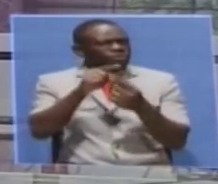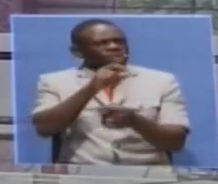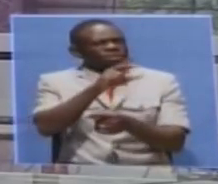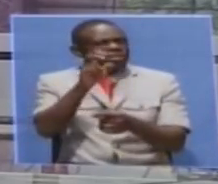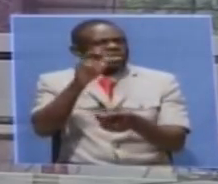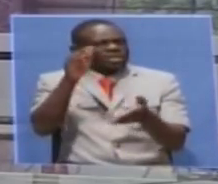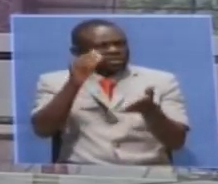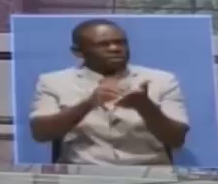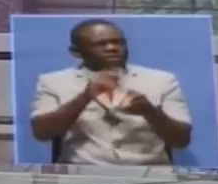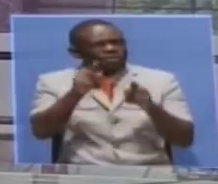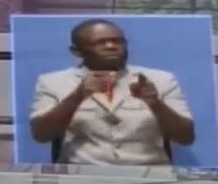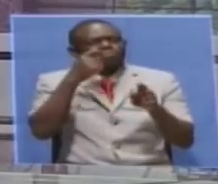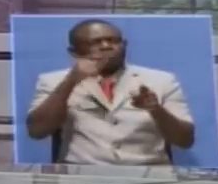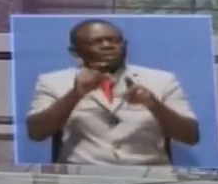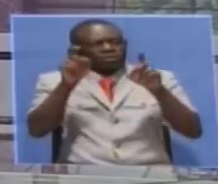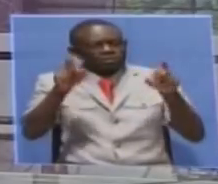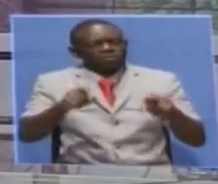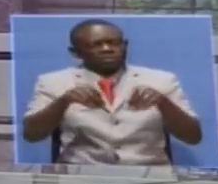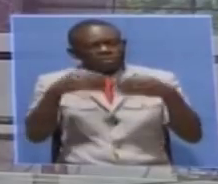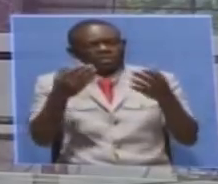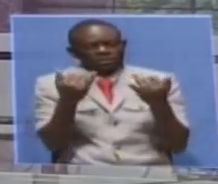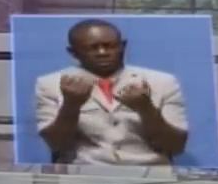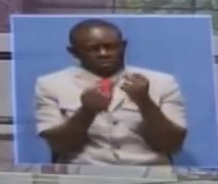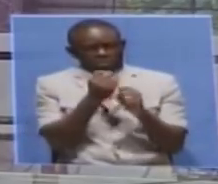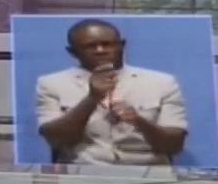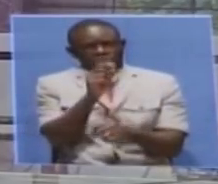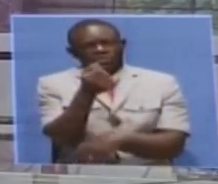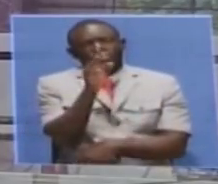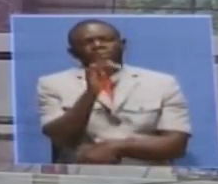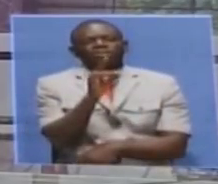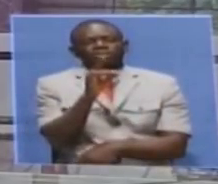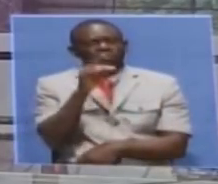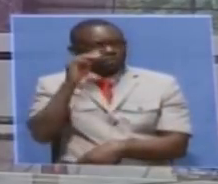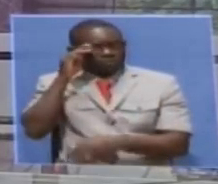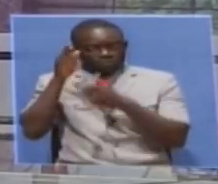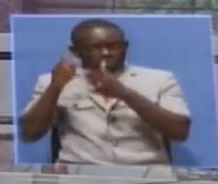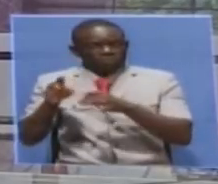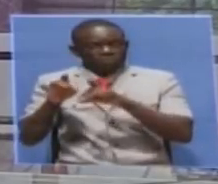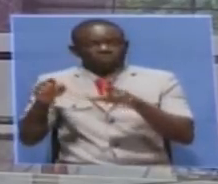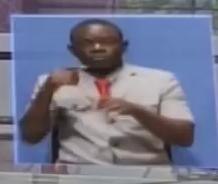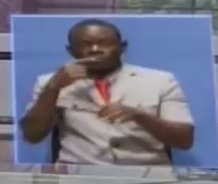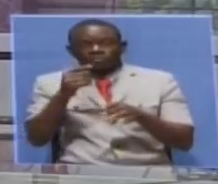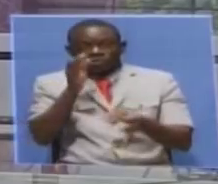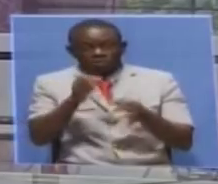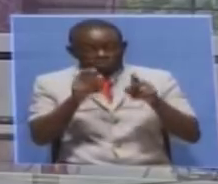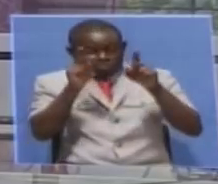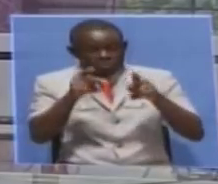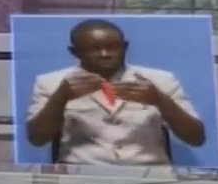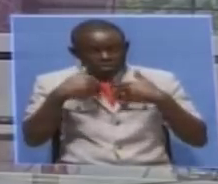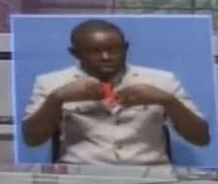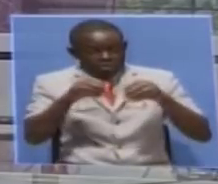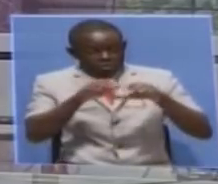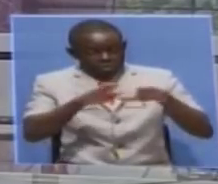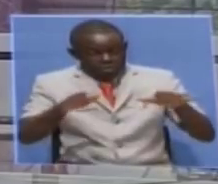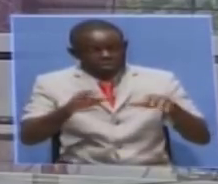of Lands Jean Kapata says the titling program will empower property owners to use their properties for further investment